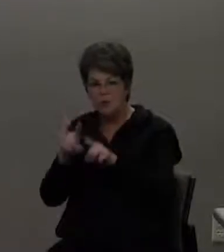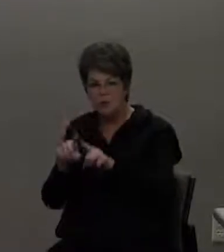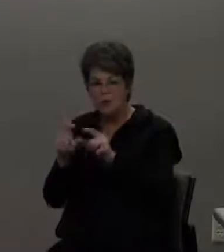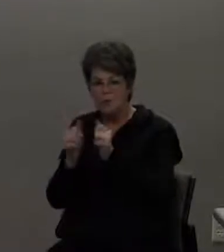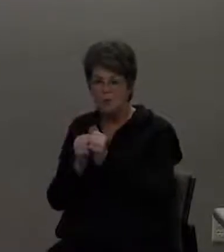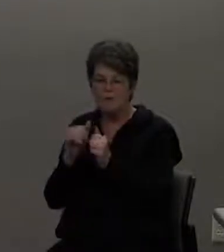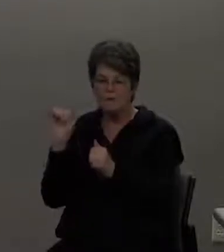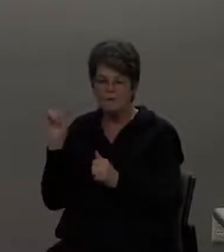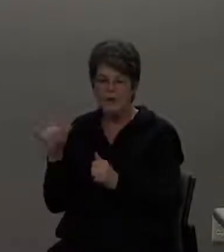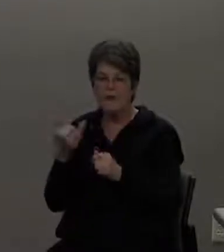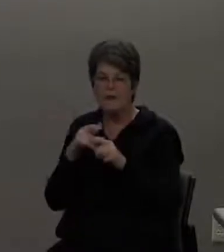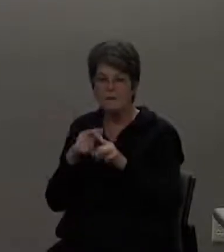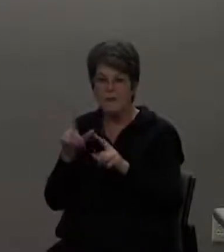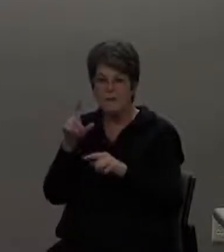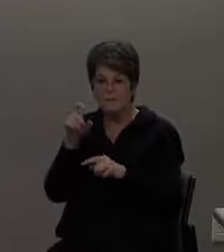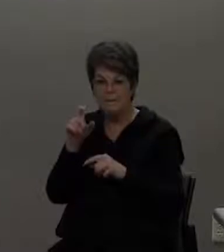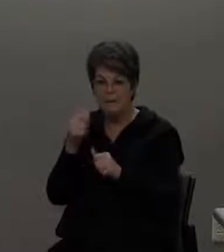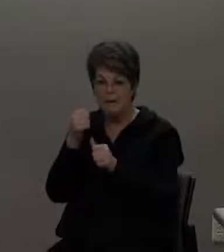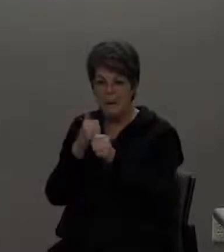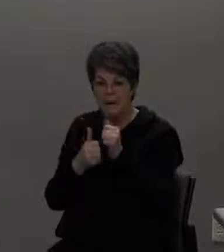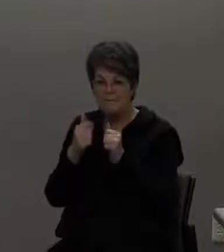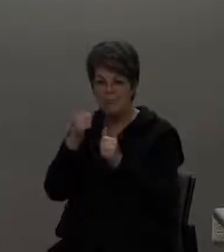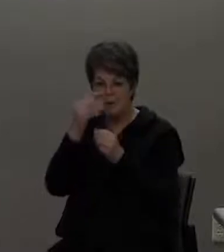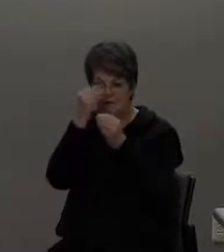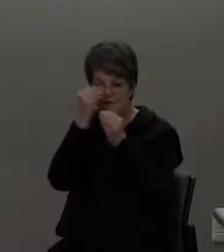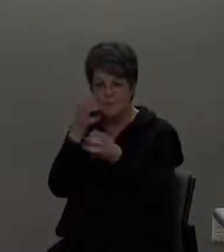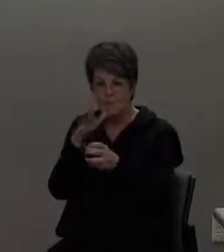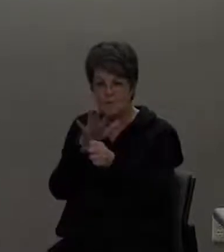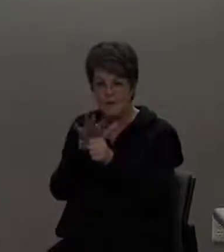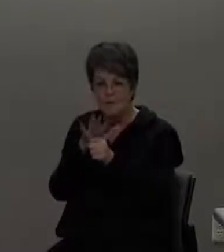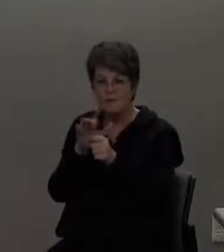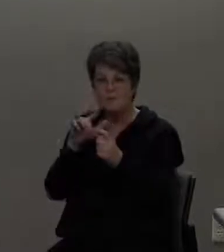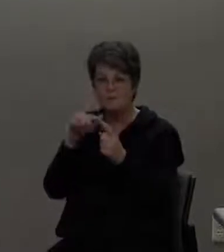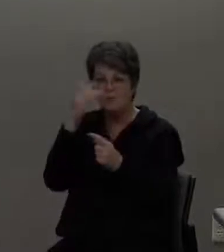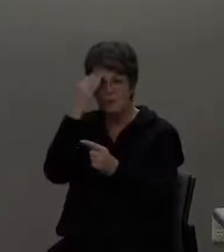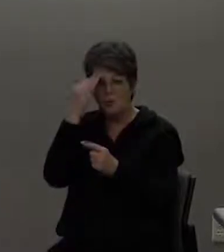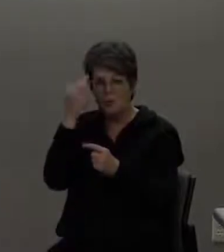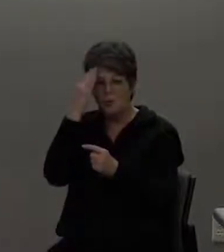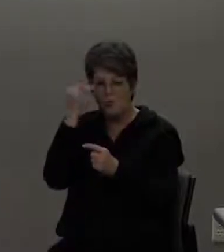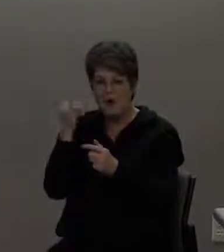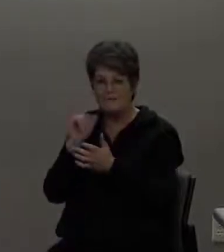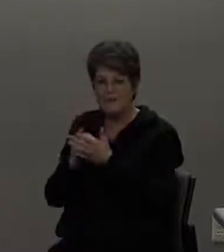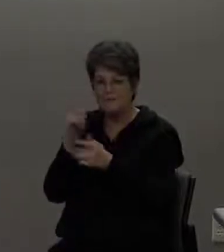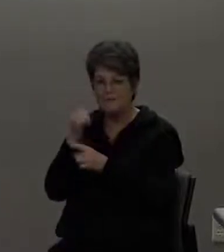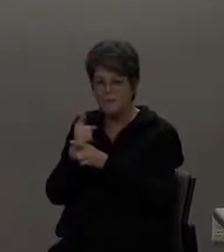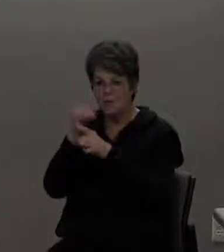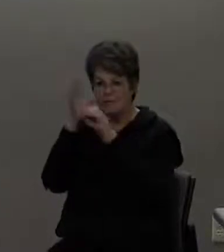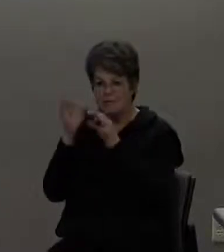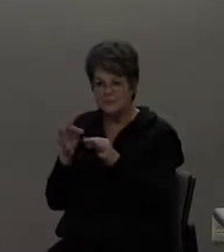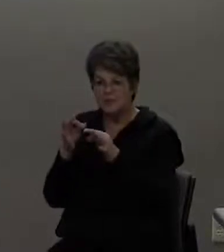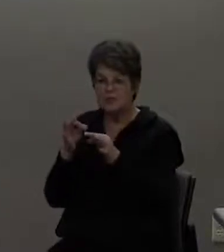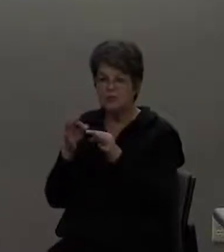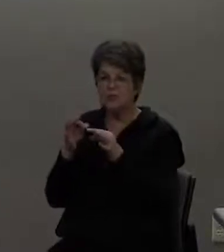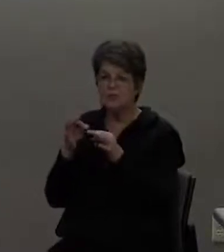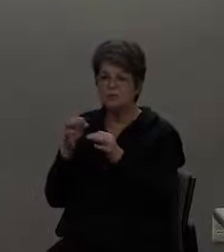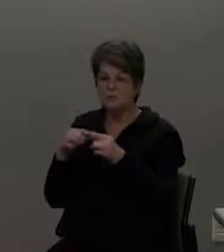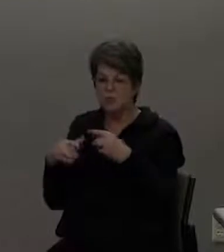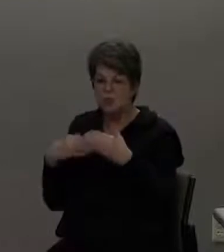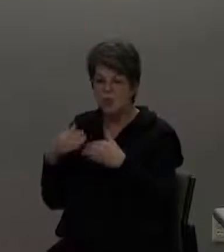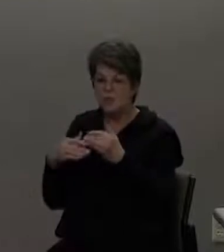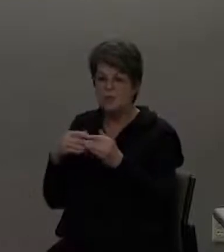of this, but is everyone informed enough to understand why this is the right decision to go, even if it might not be exactly what I